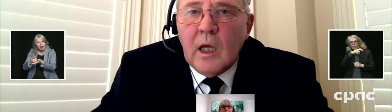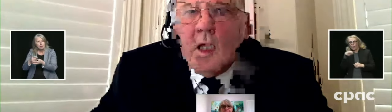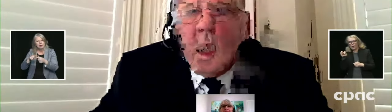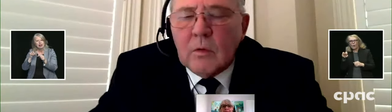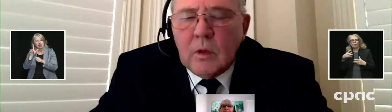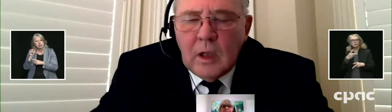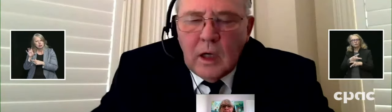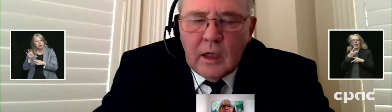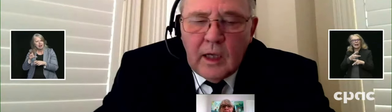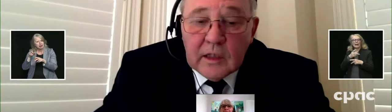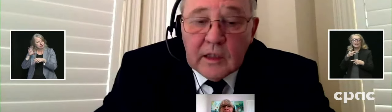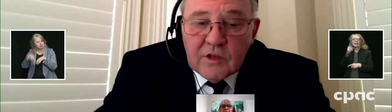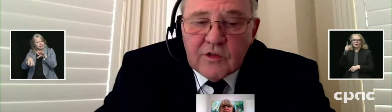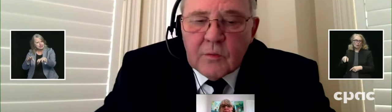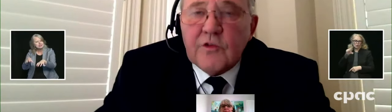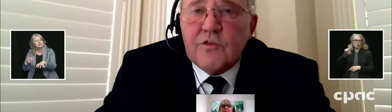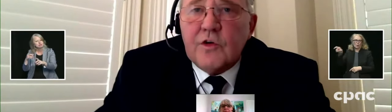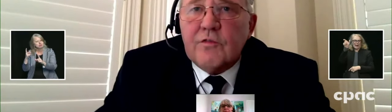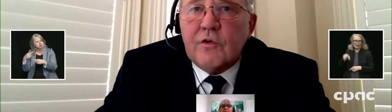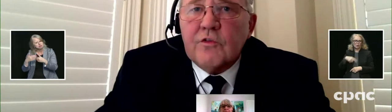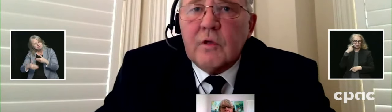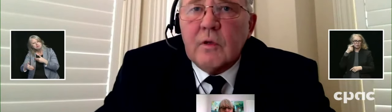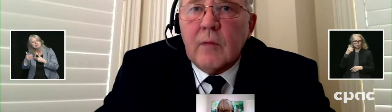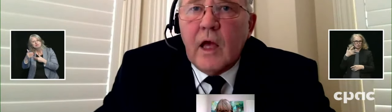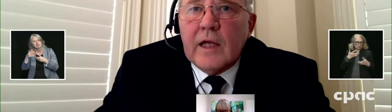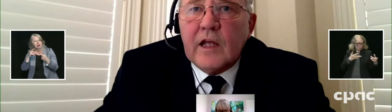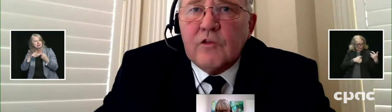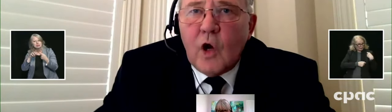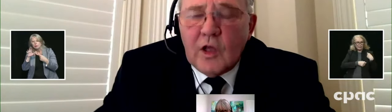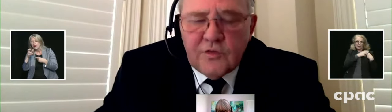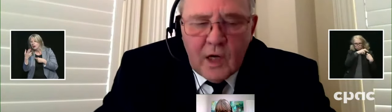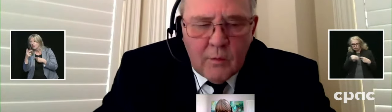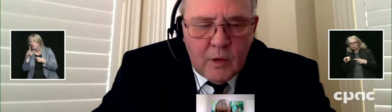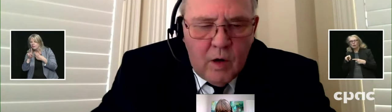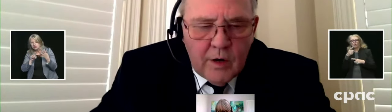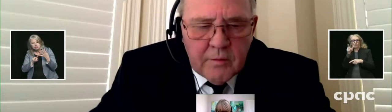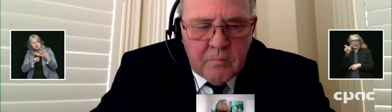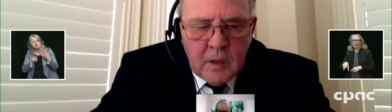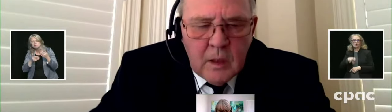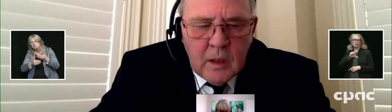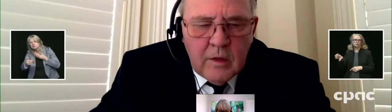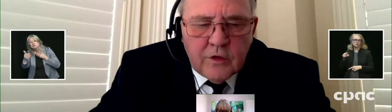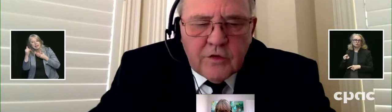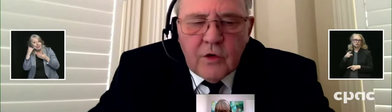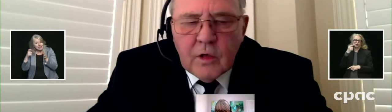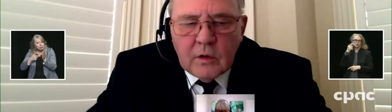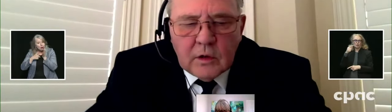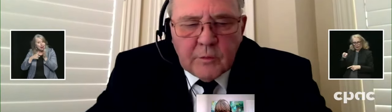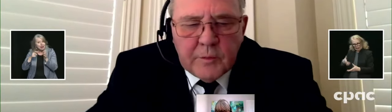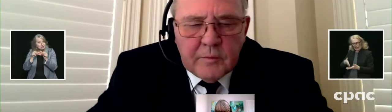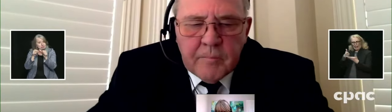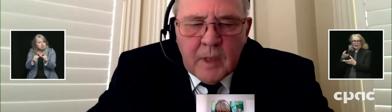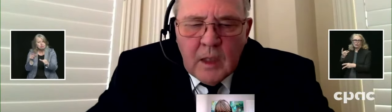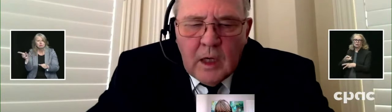so at least until March 31st and as long as they are required. The Ontario